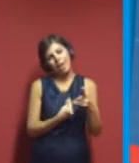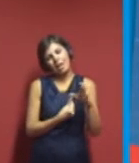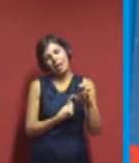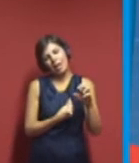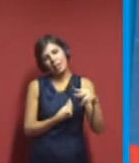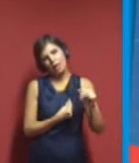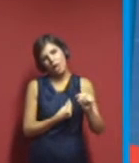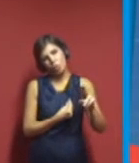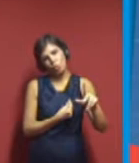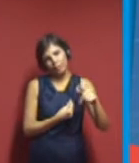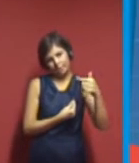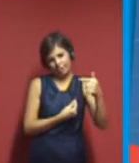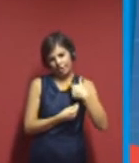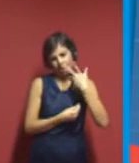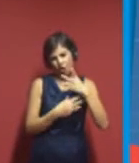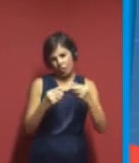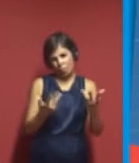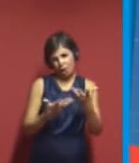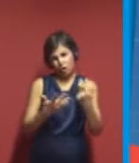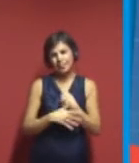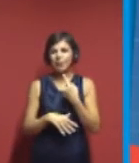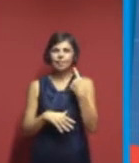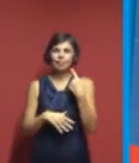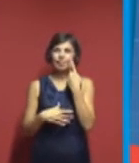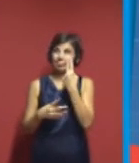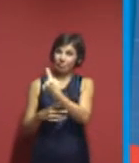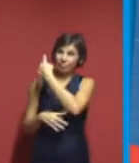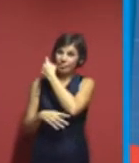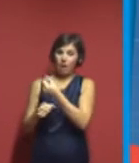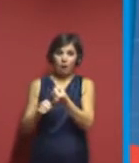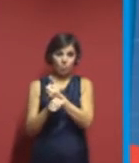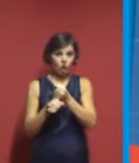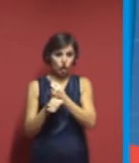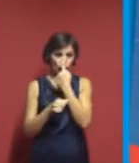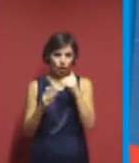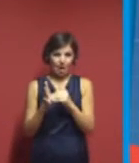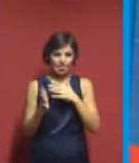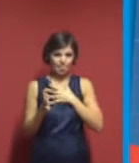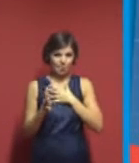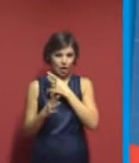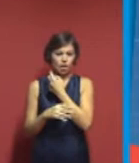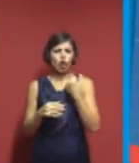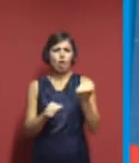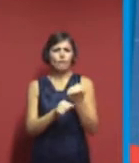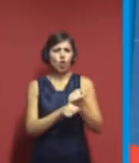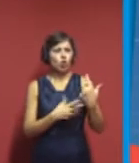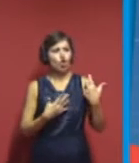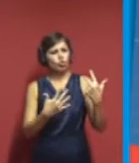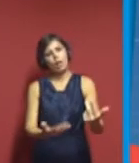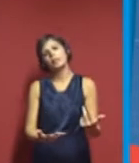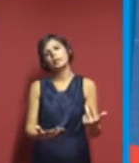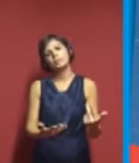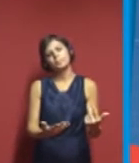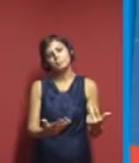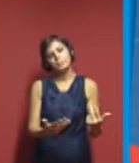this is my homemade laboratory where I build my projects. I'm working for about 8 years. Since 5th grade, research and programming are my